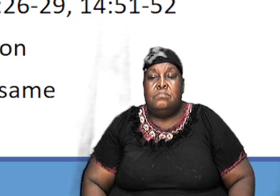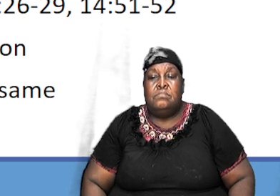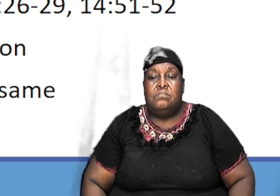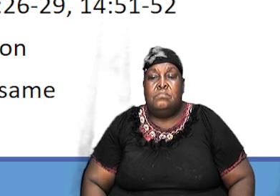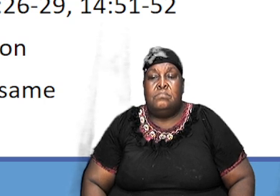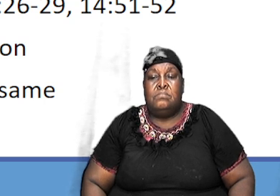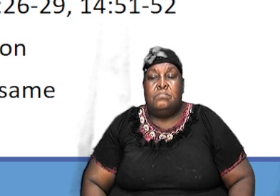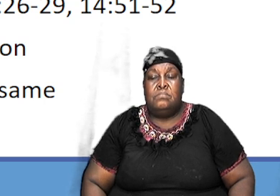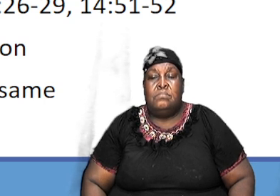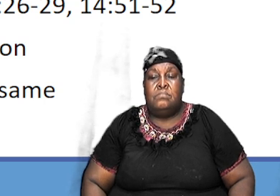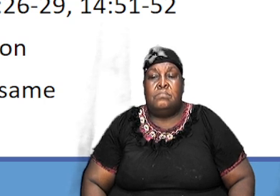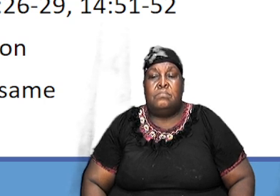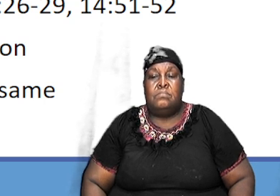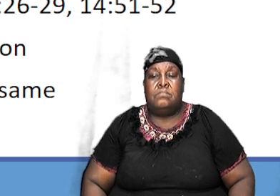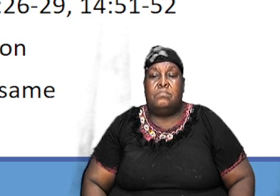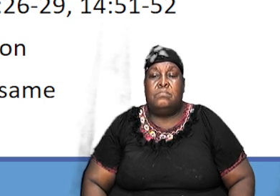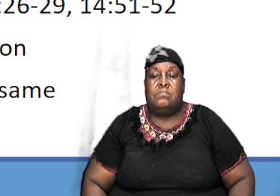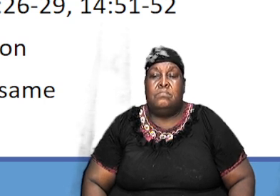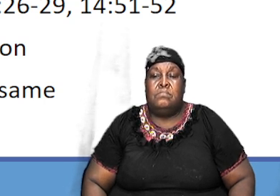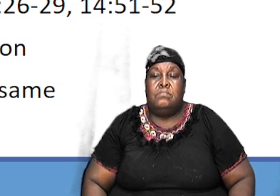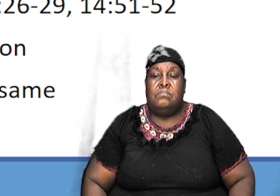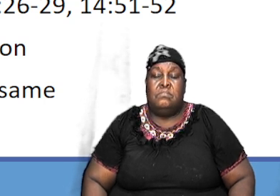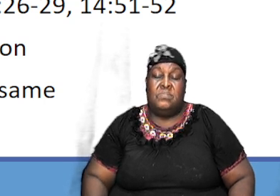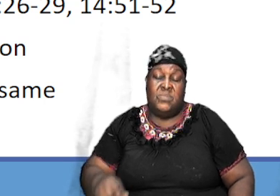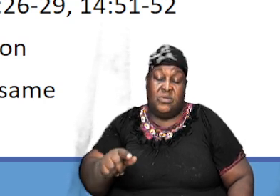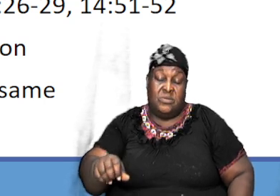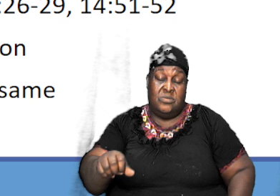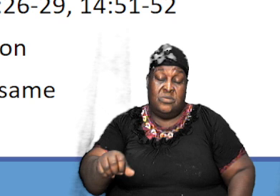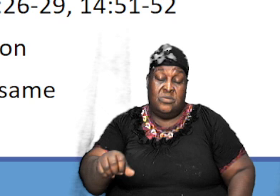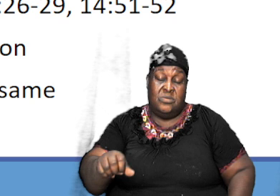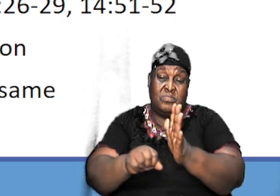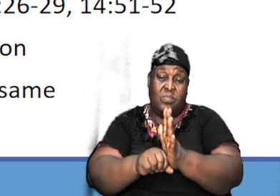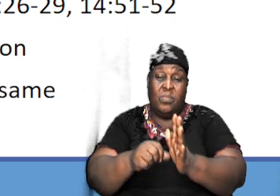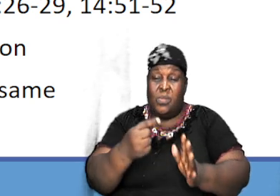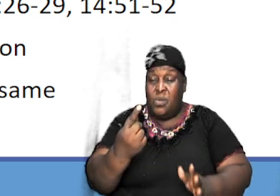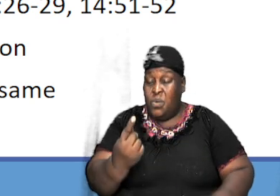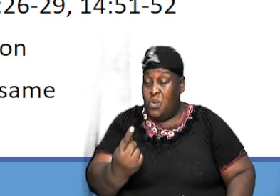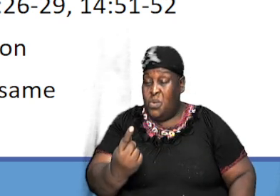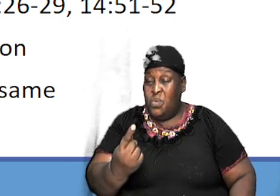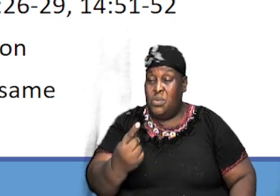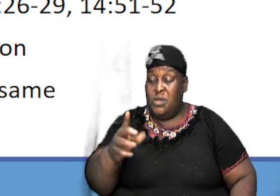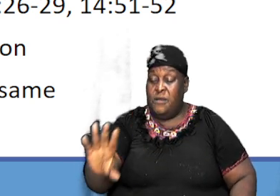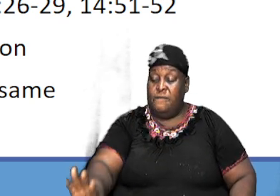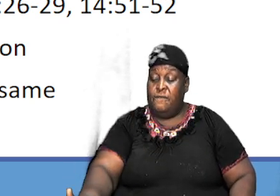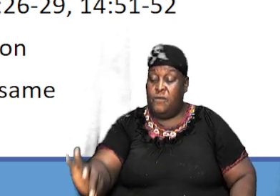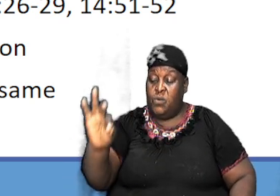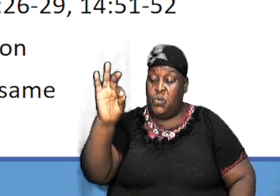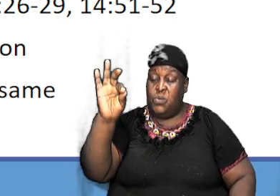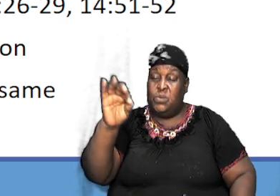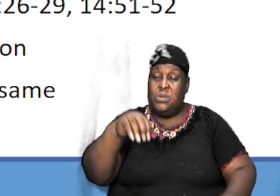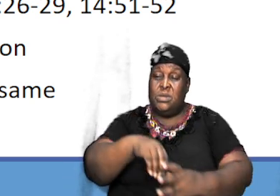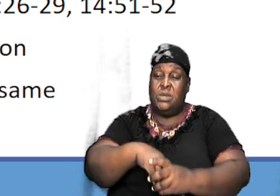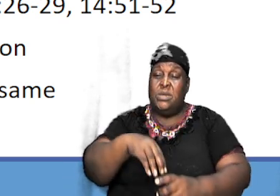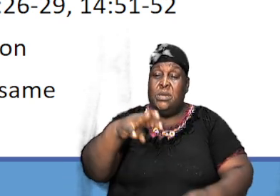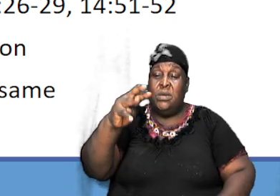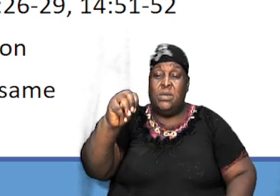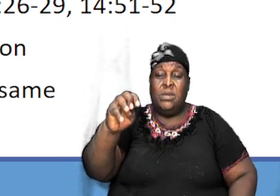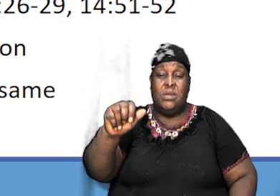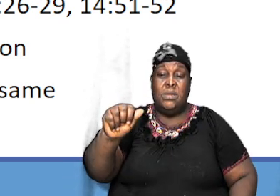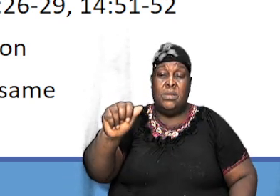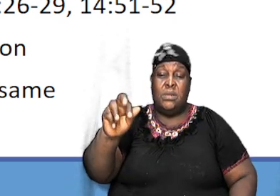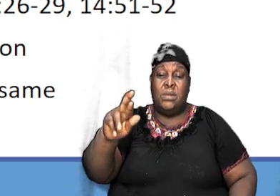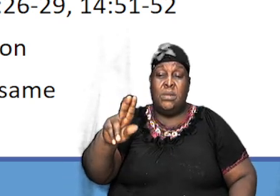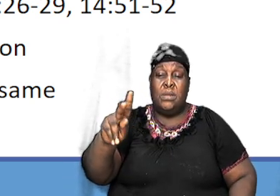So this is a scripture that is only found in Mark. You won't find